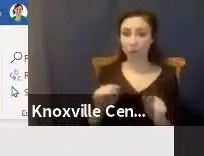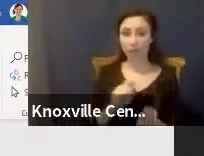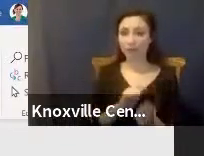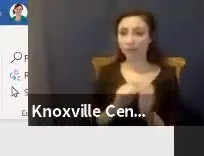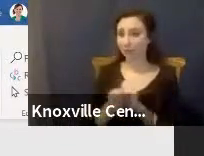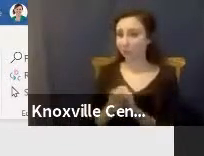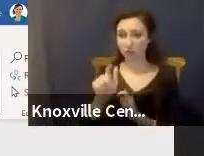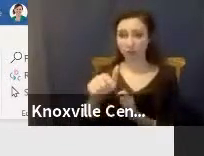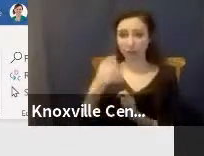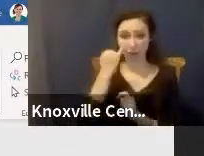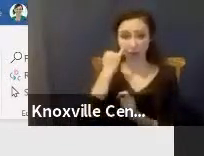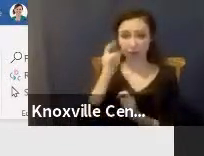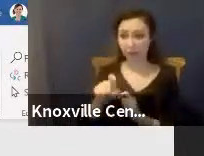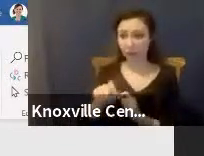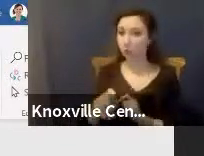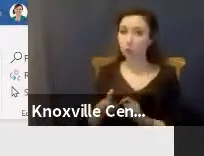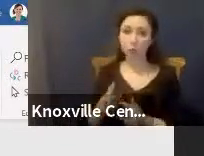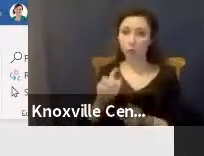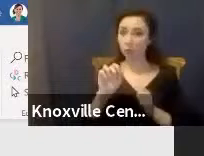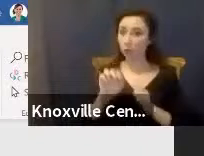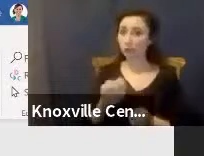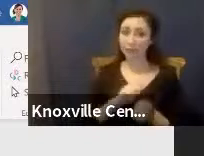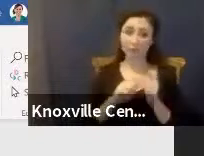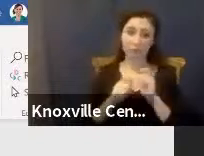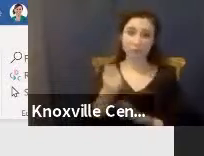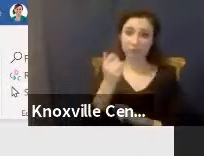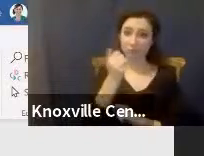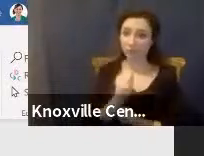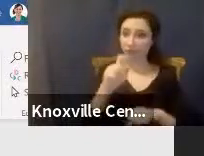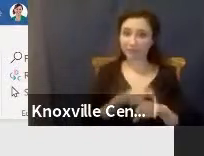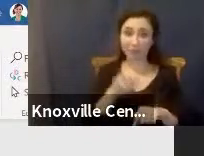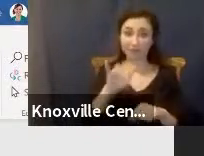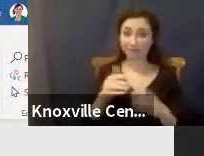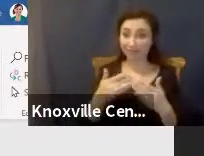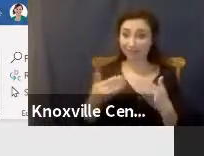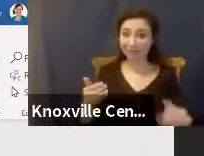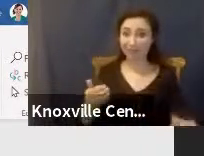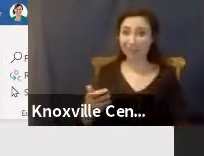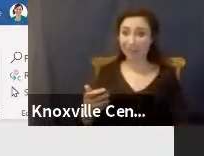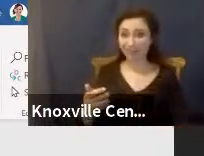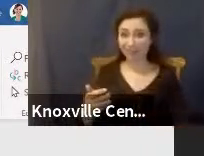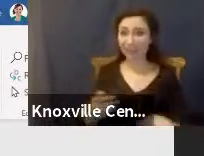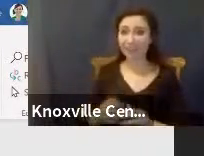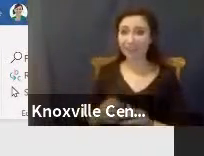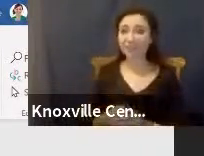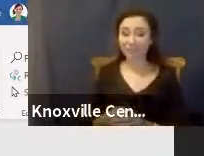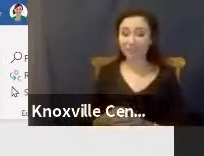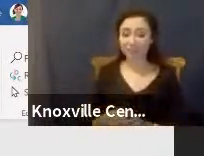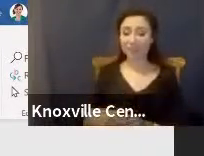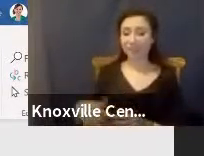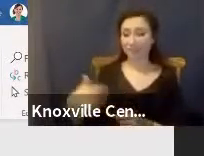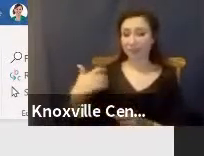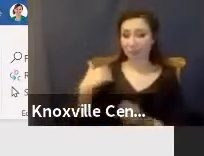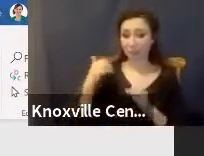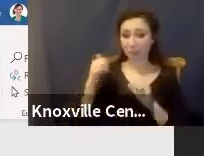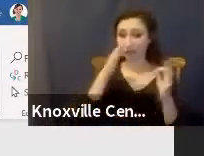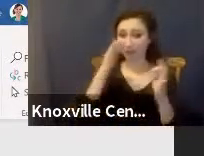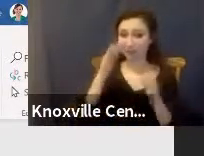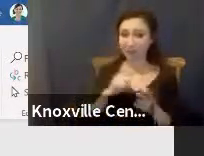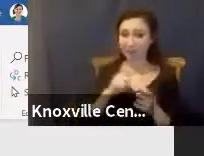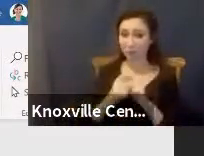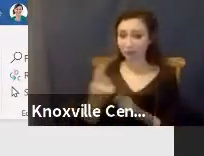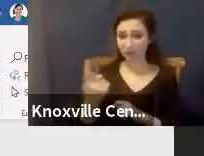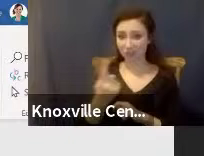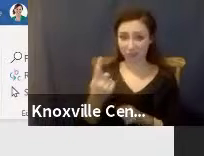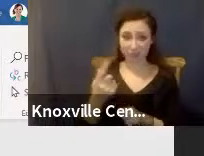it. These are changeable anytime. So that's the thing. Or the chair can call something to change at any time, the way this